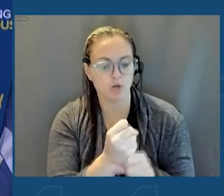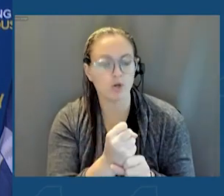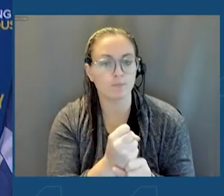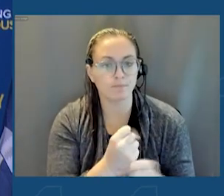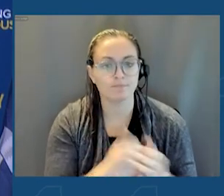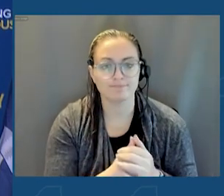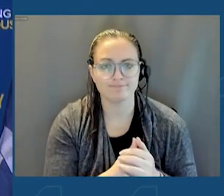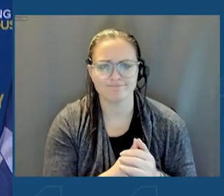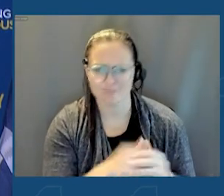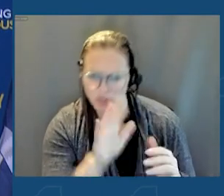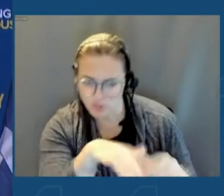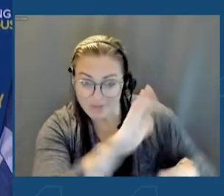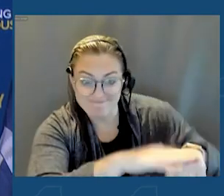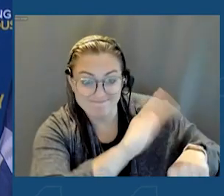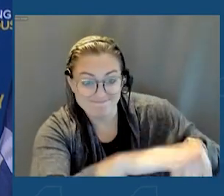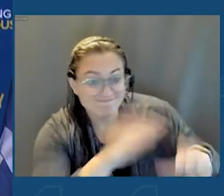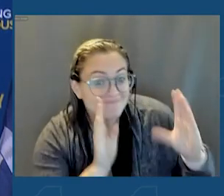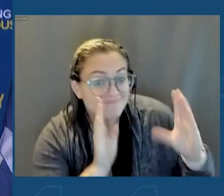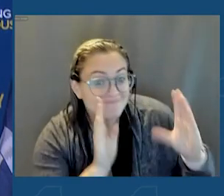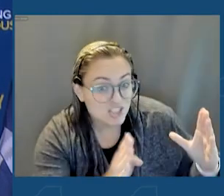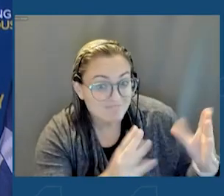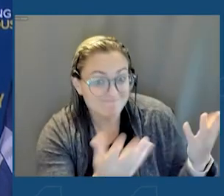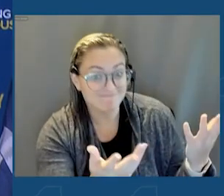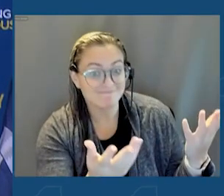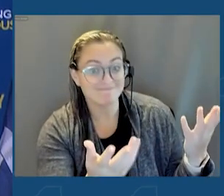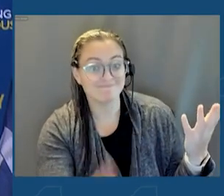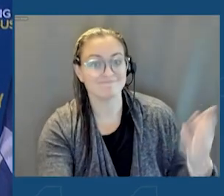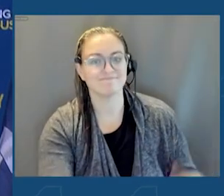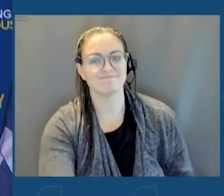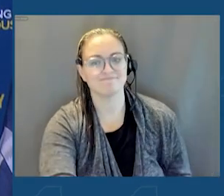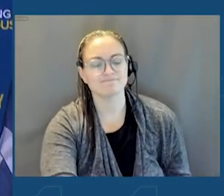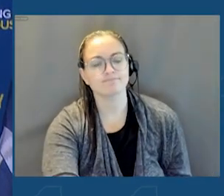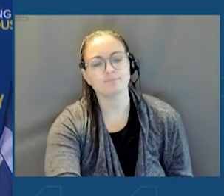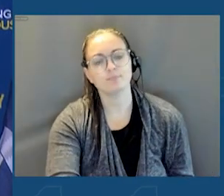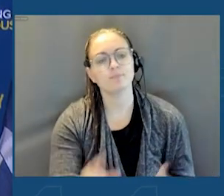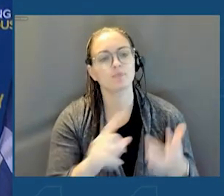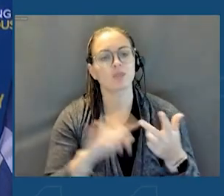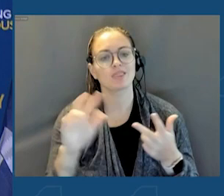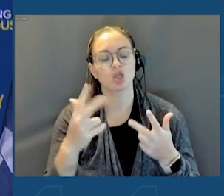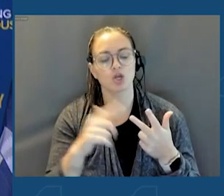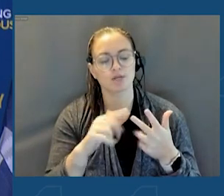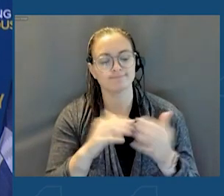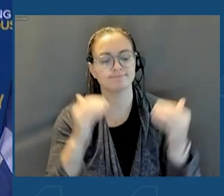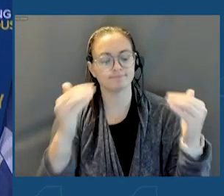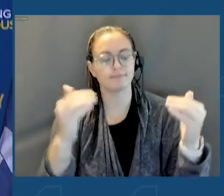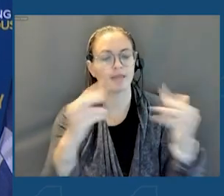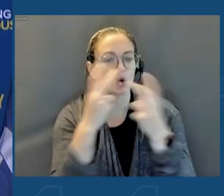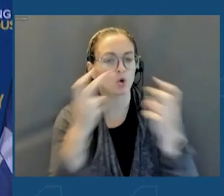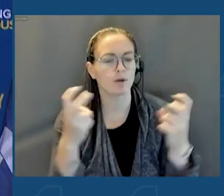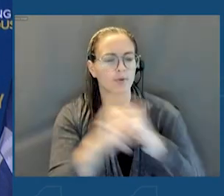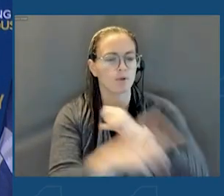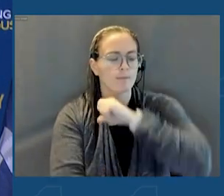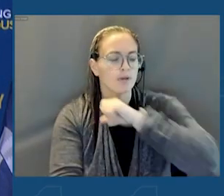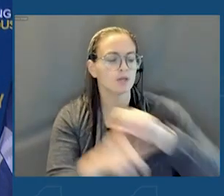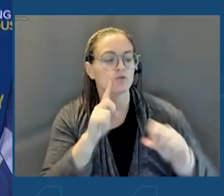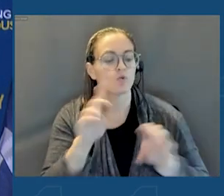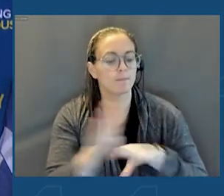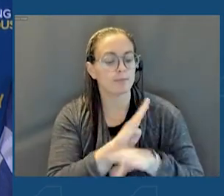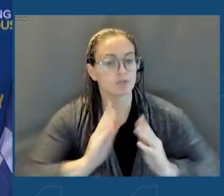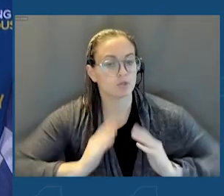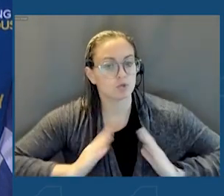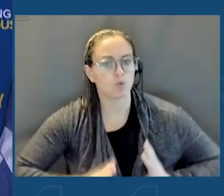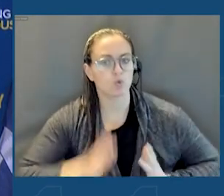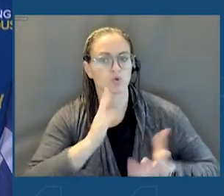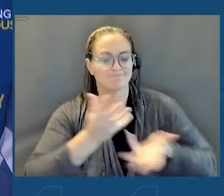get their attention. That ought to get their attention. And third, the enhanced criminal penalties for business owners engaging in unlicensed